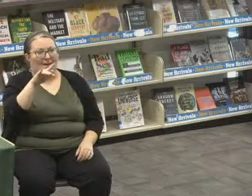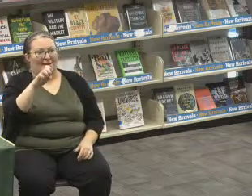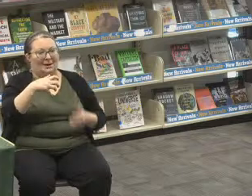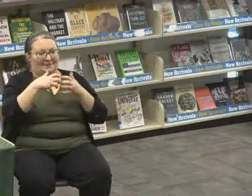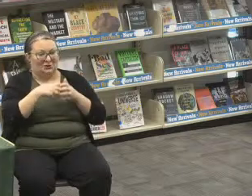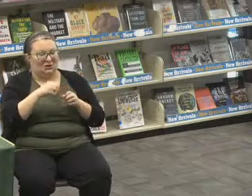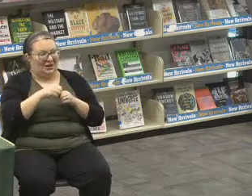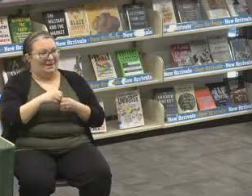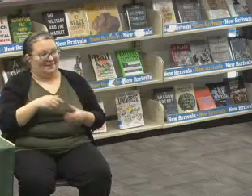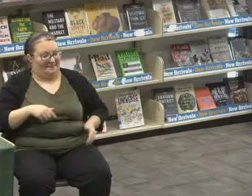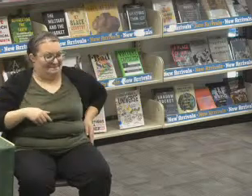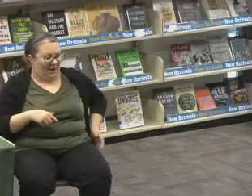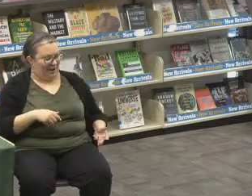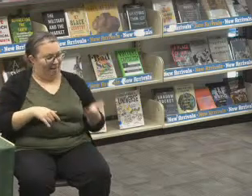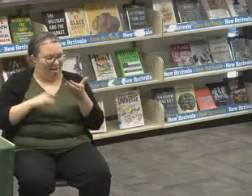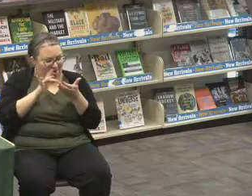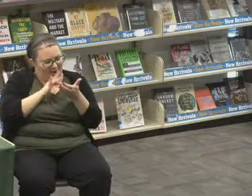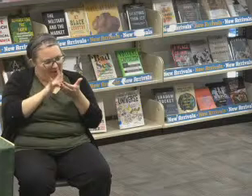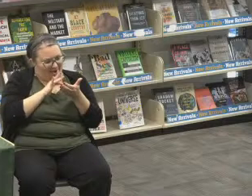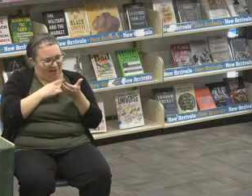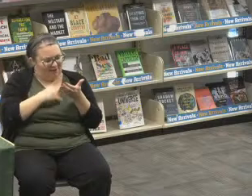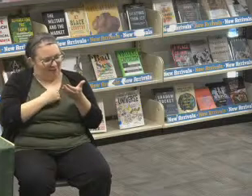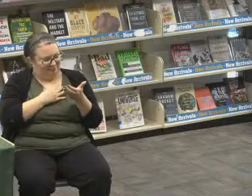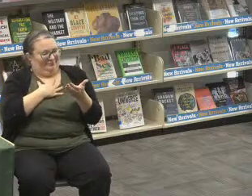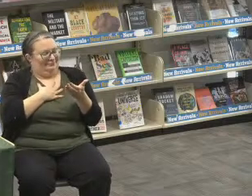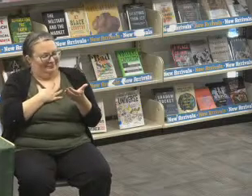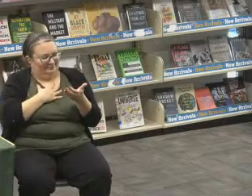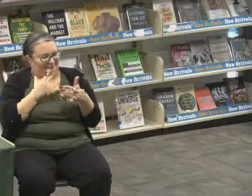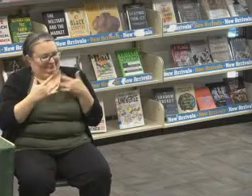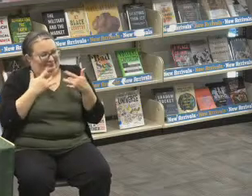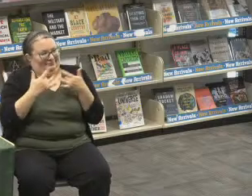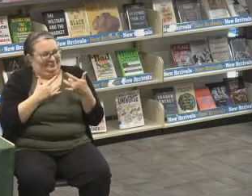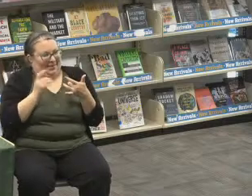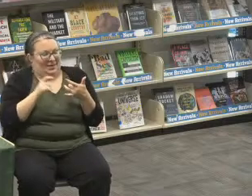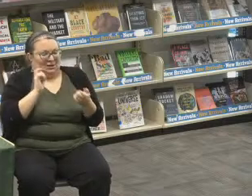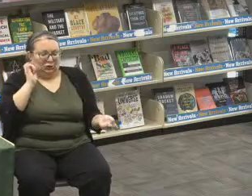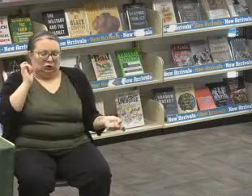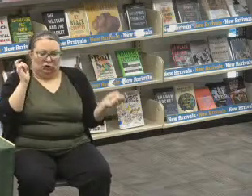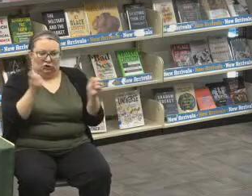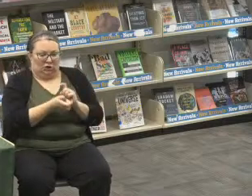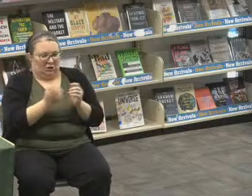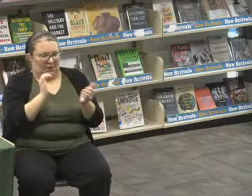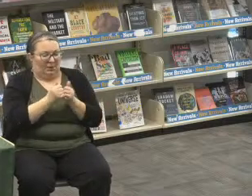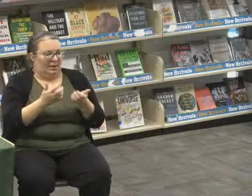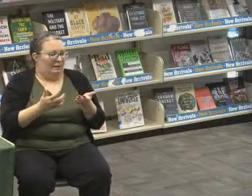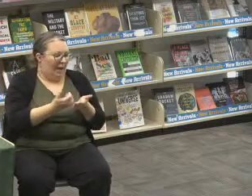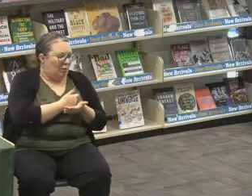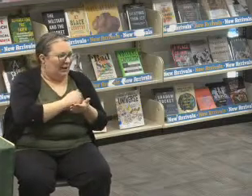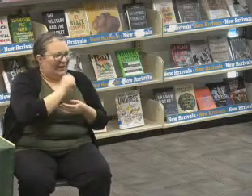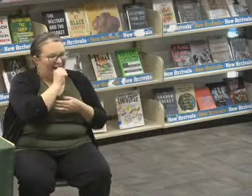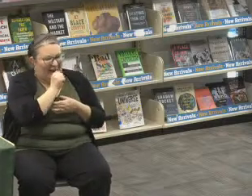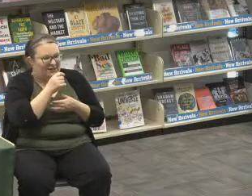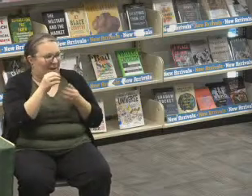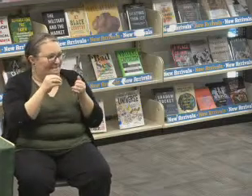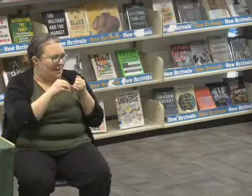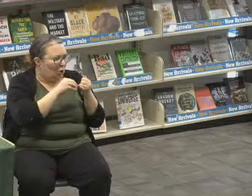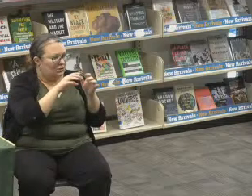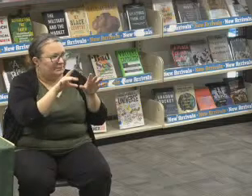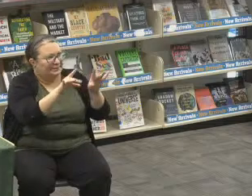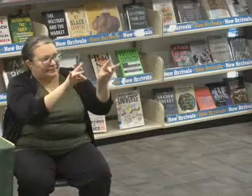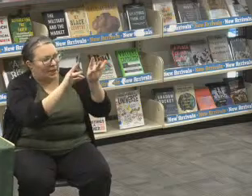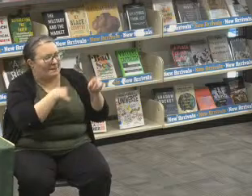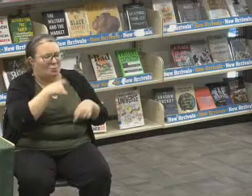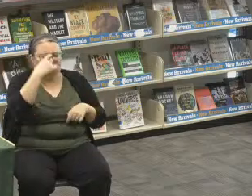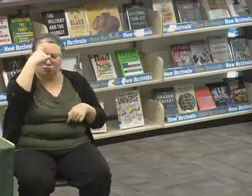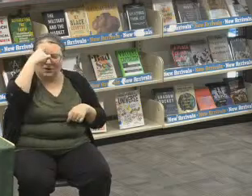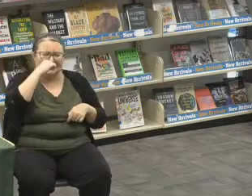look at whenever I want to make myself feel good. This is a pretty big change from, gathering nuts and berries and stuff like this, and my brain is